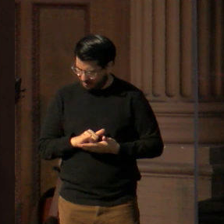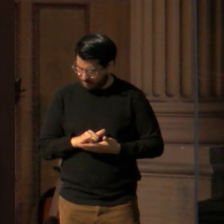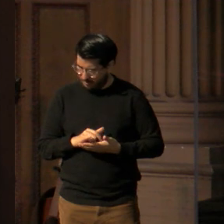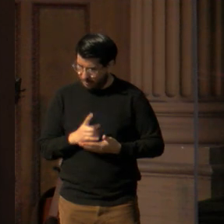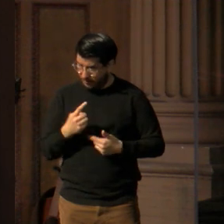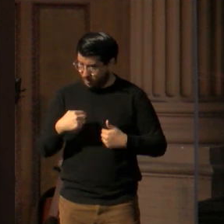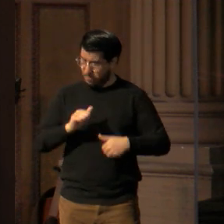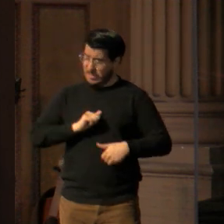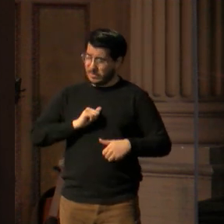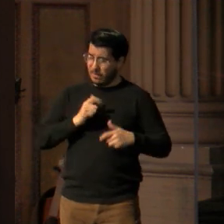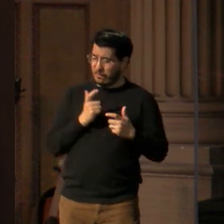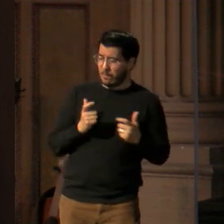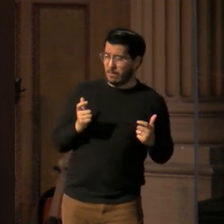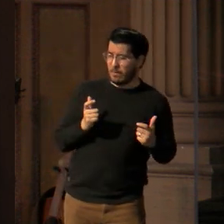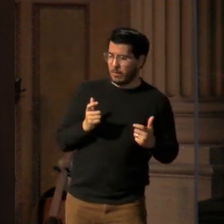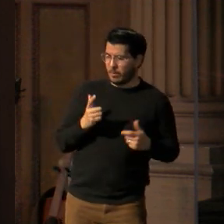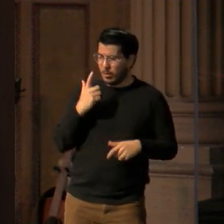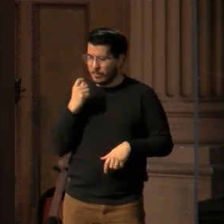approach them examining ourselves.